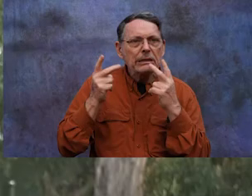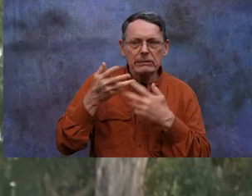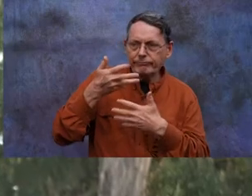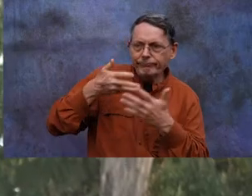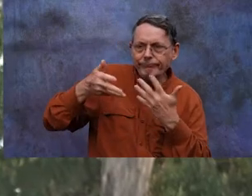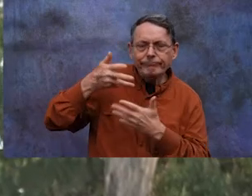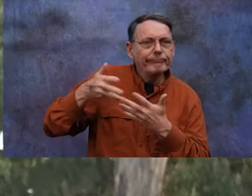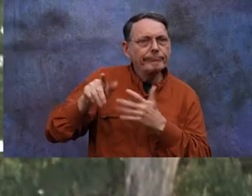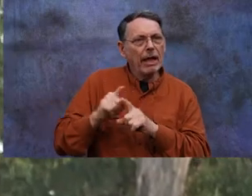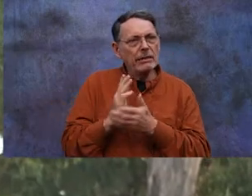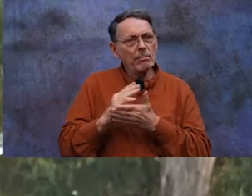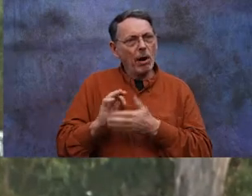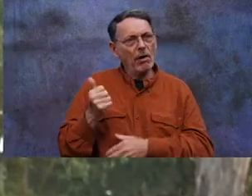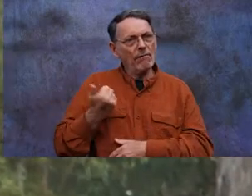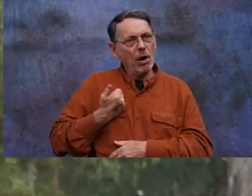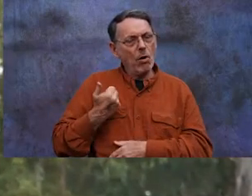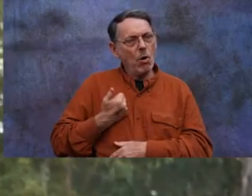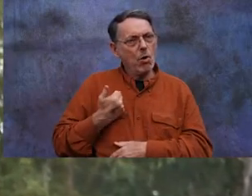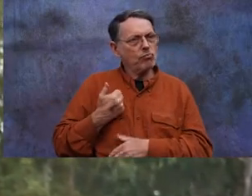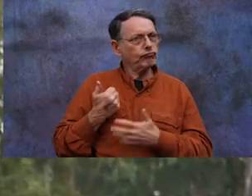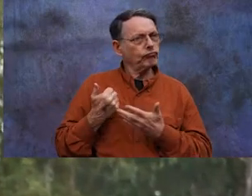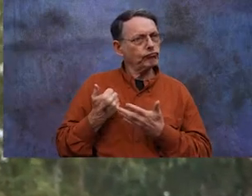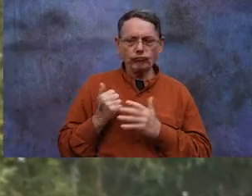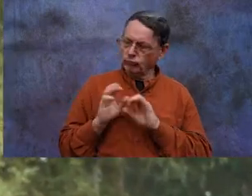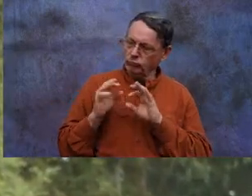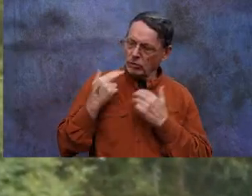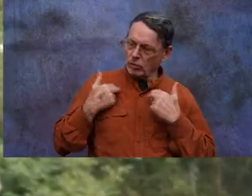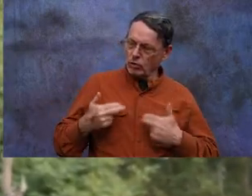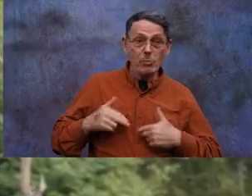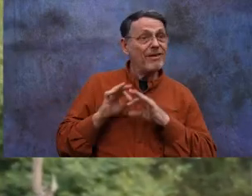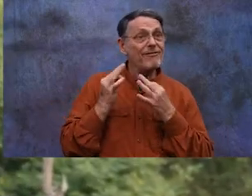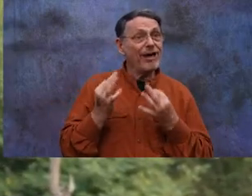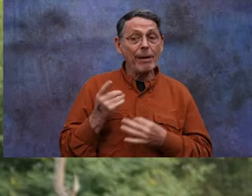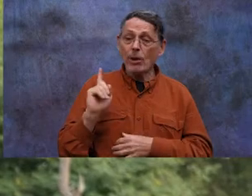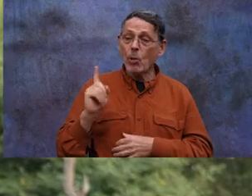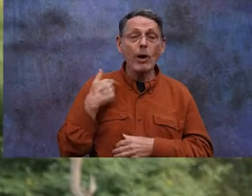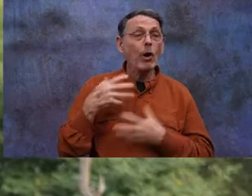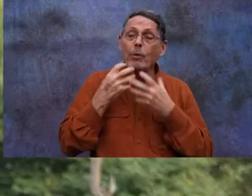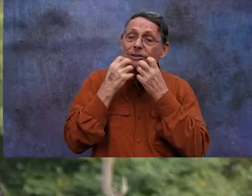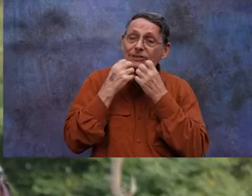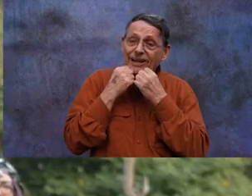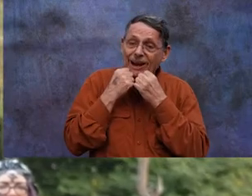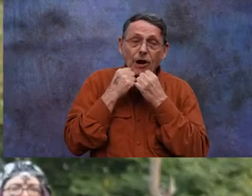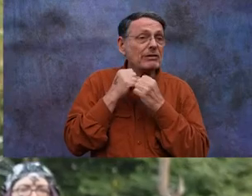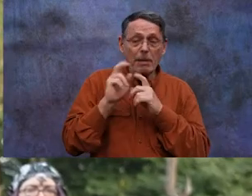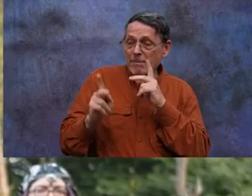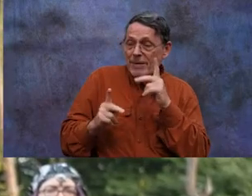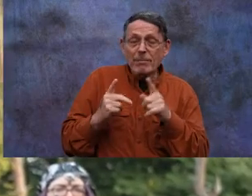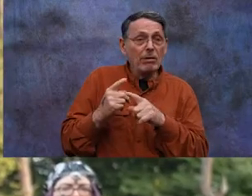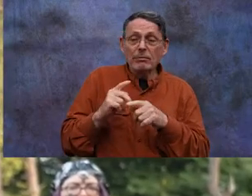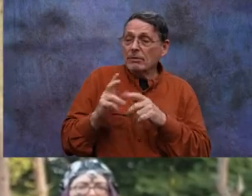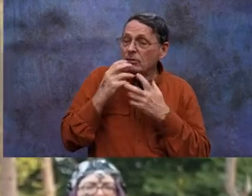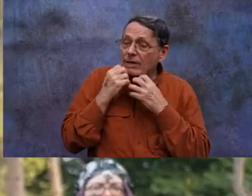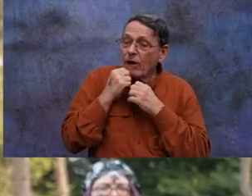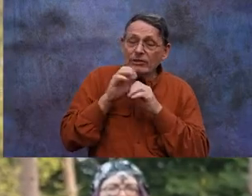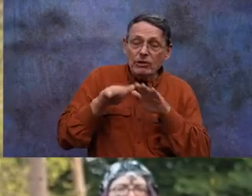as part of our own human family, where we cherish the children of all the different ancestries and